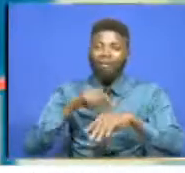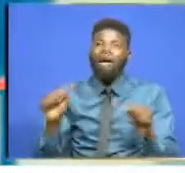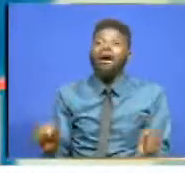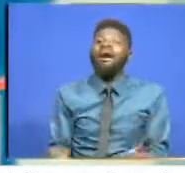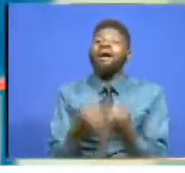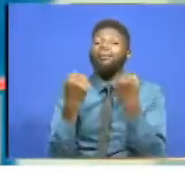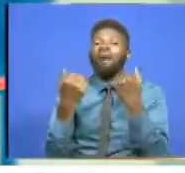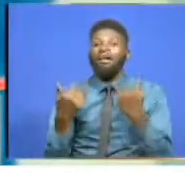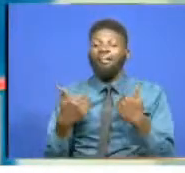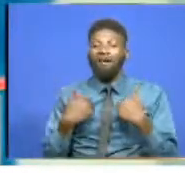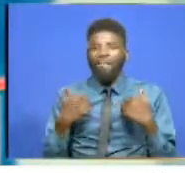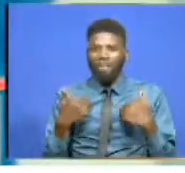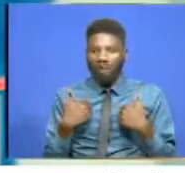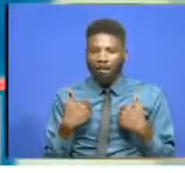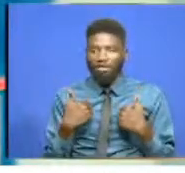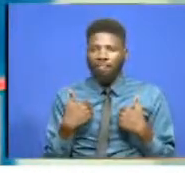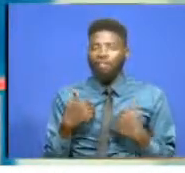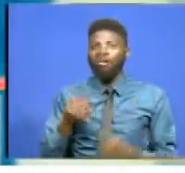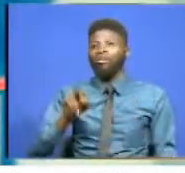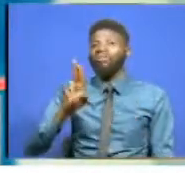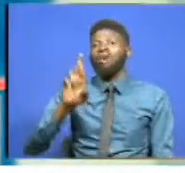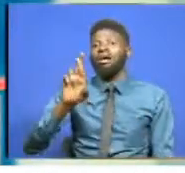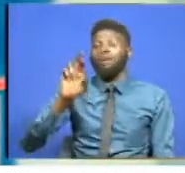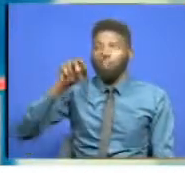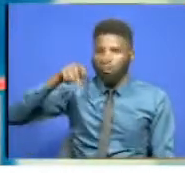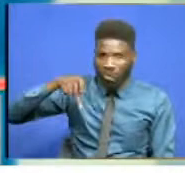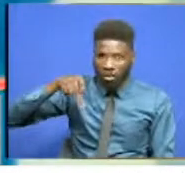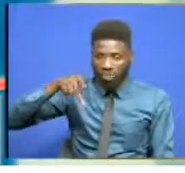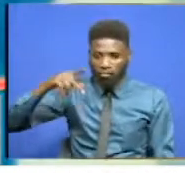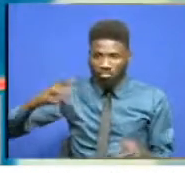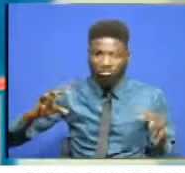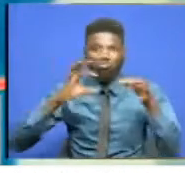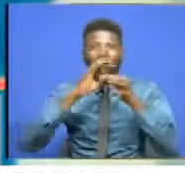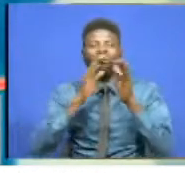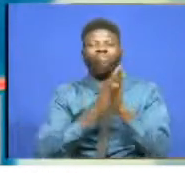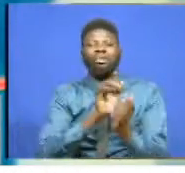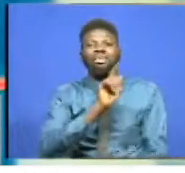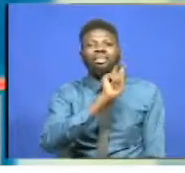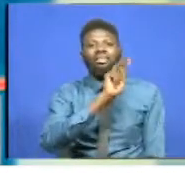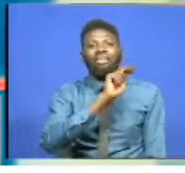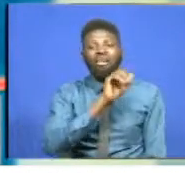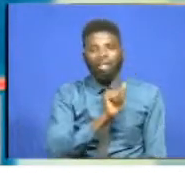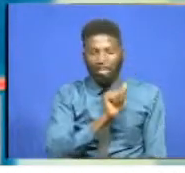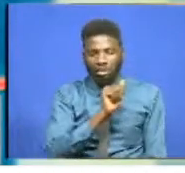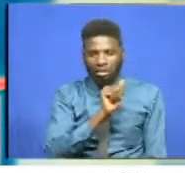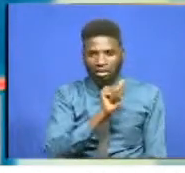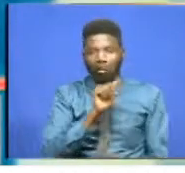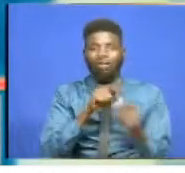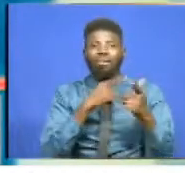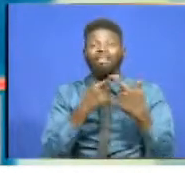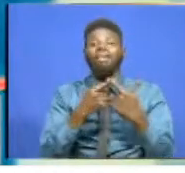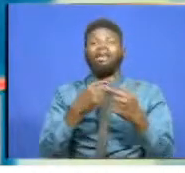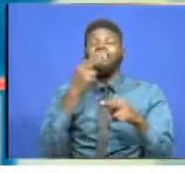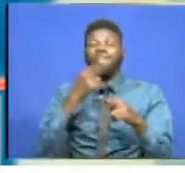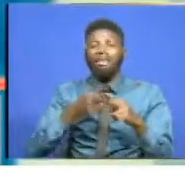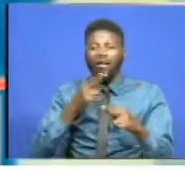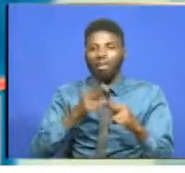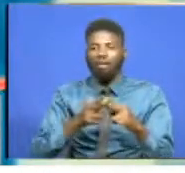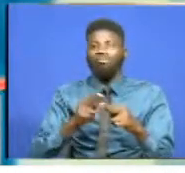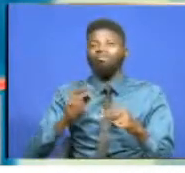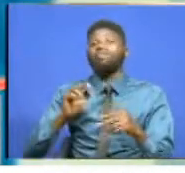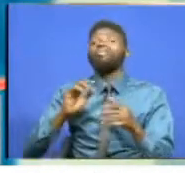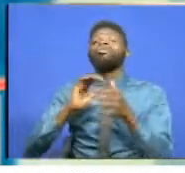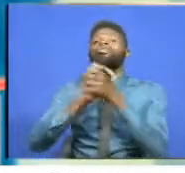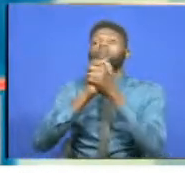merger between URP and TNA and got baptized as Jubilee. Why purported? Because it is now